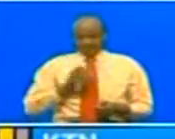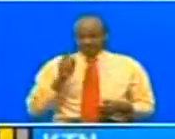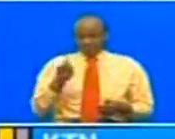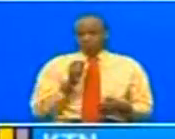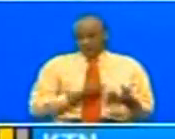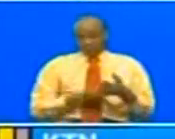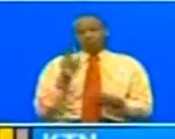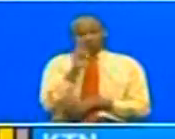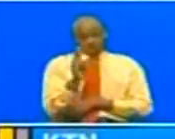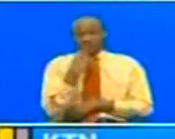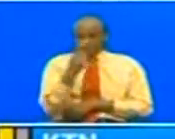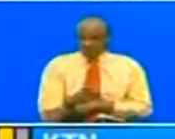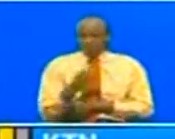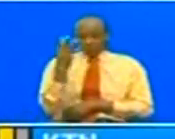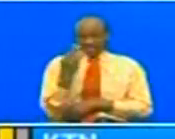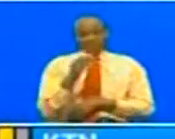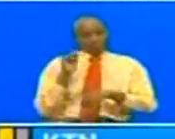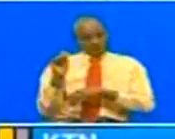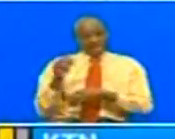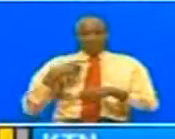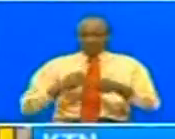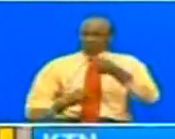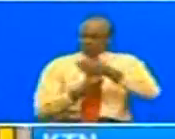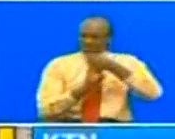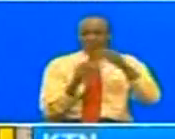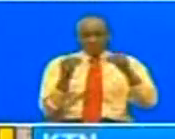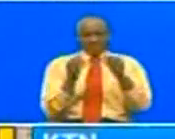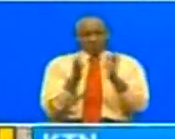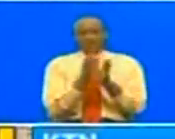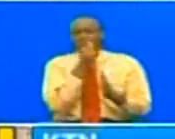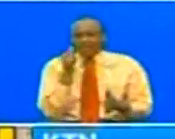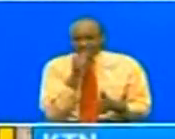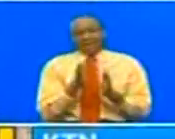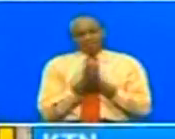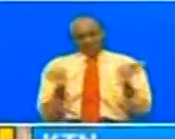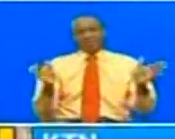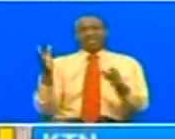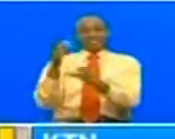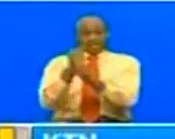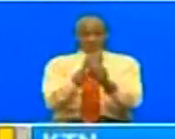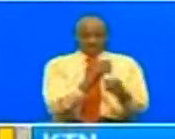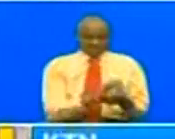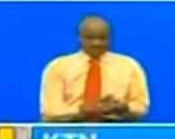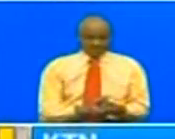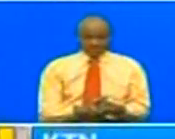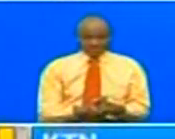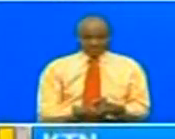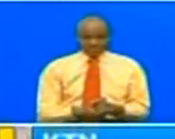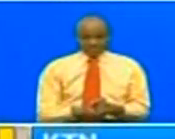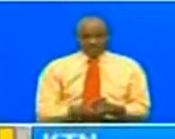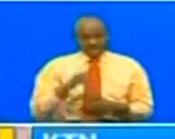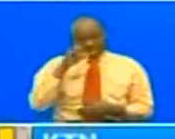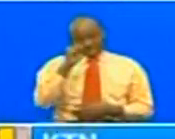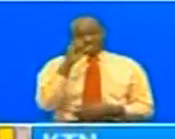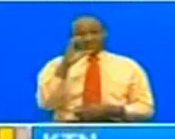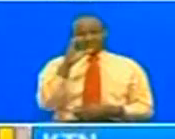Kenyatta Wednesday morning hosted a sponsorship meeting with private and public stakeholders. The 9th